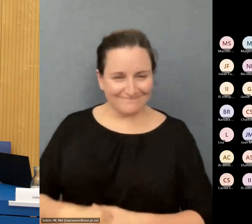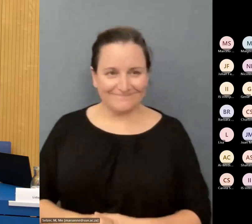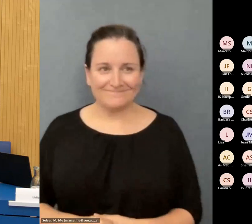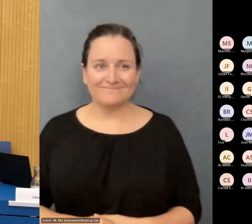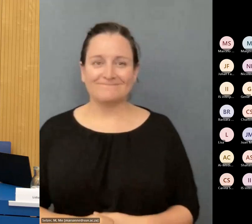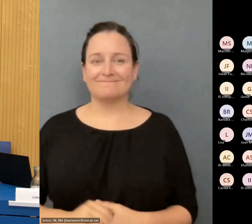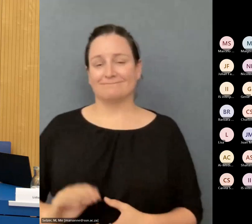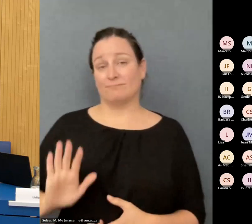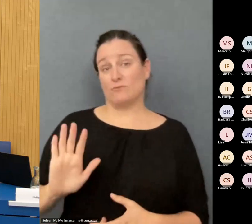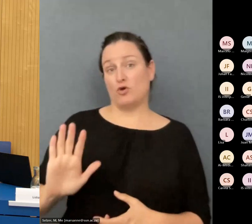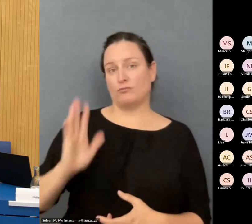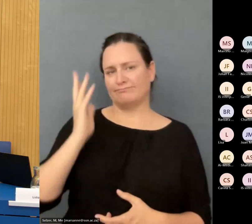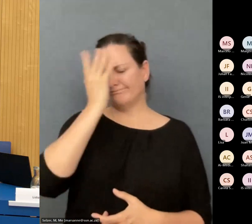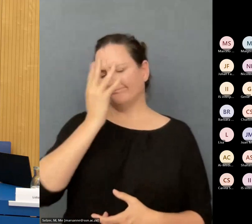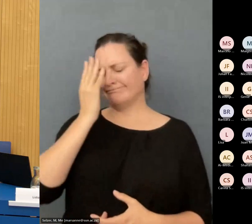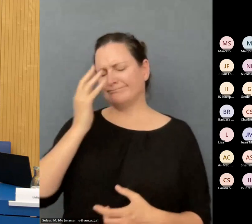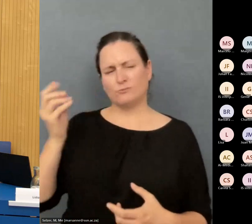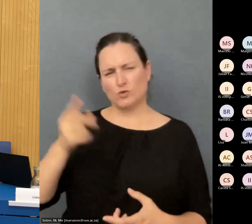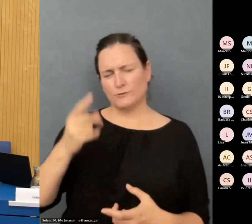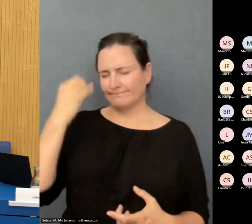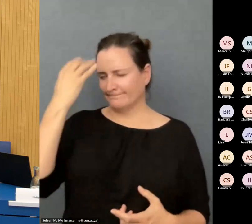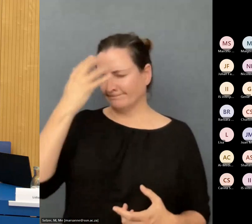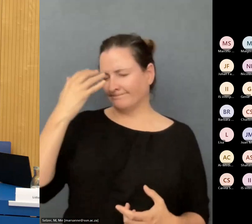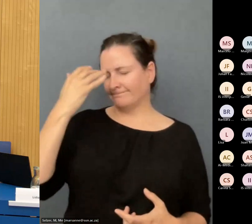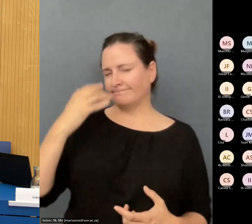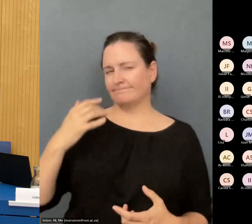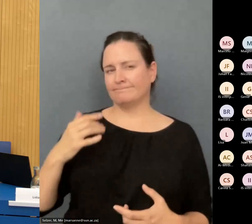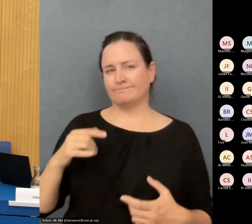reflection about this. Thank I'm aware of that.